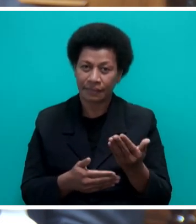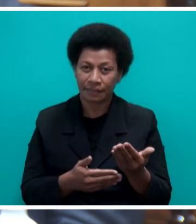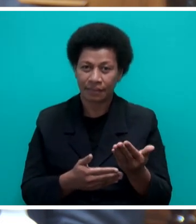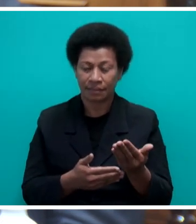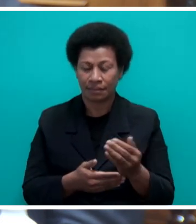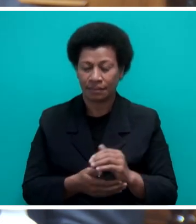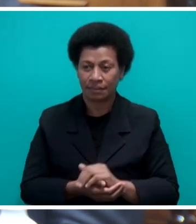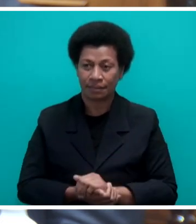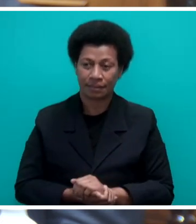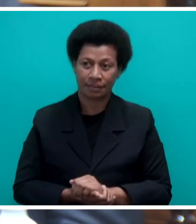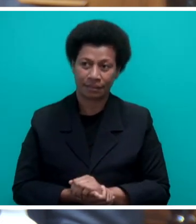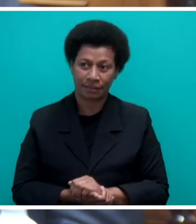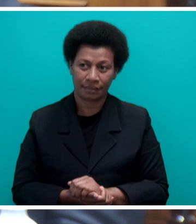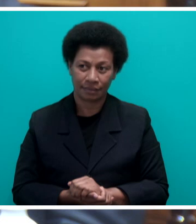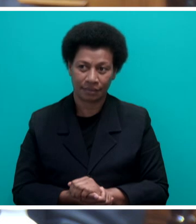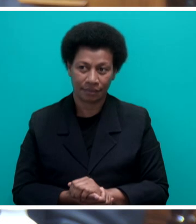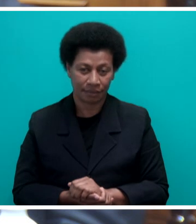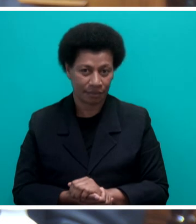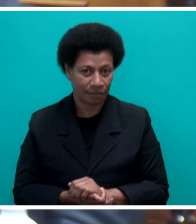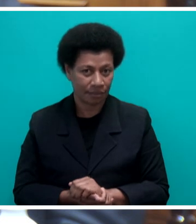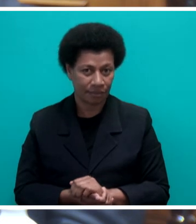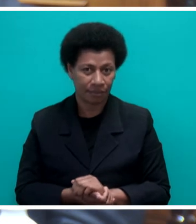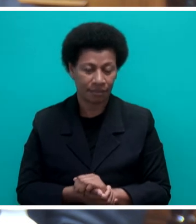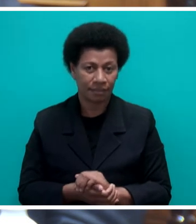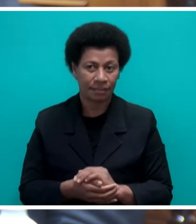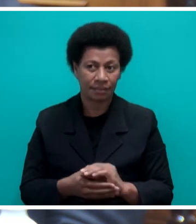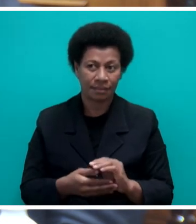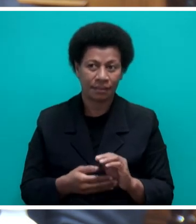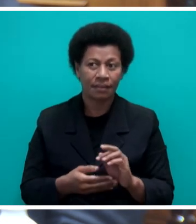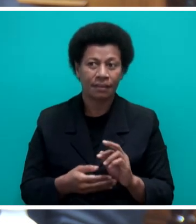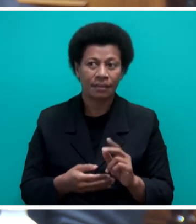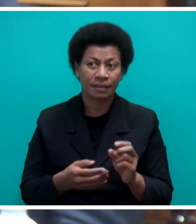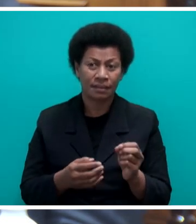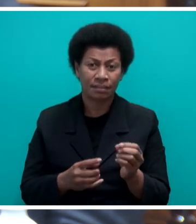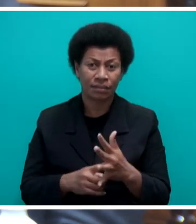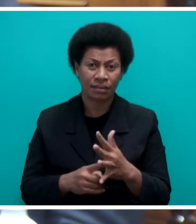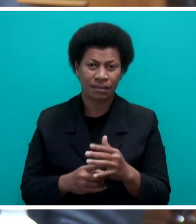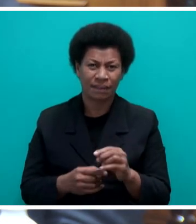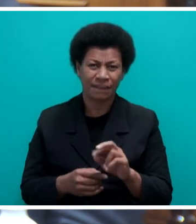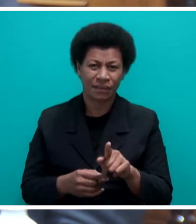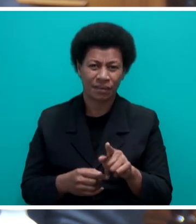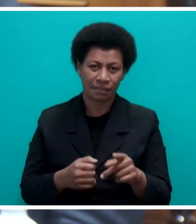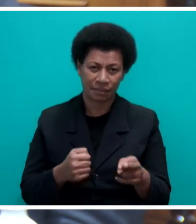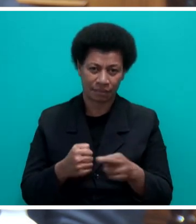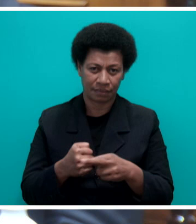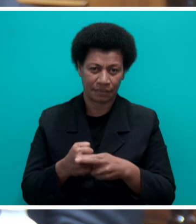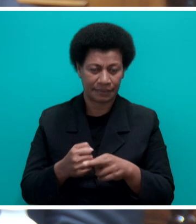network that holds promise for significant elevation in the maintenance of